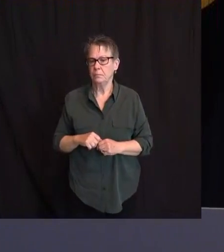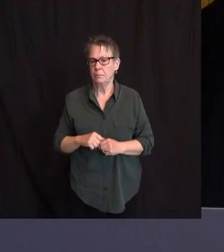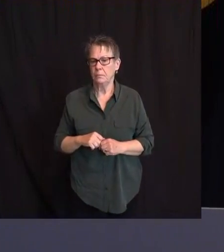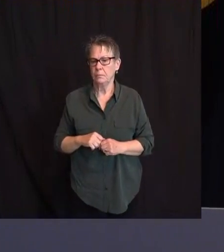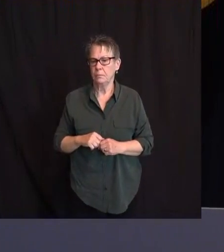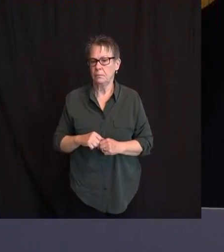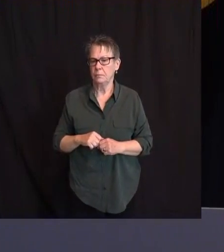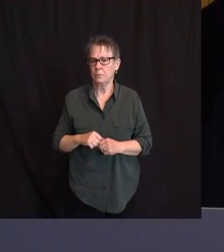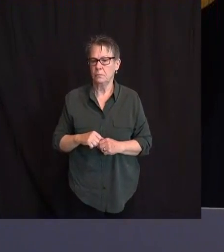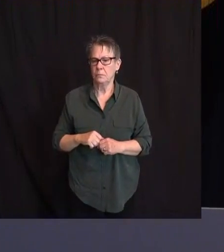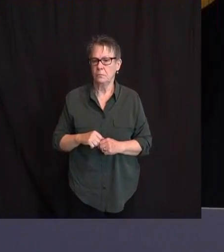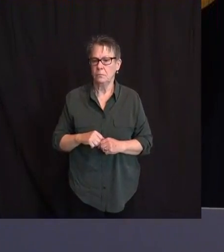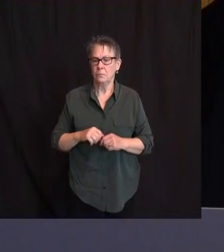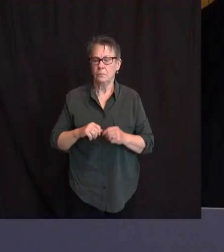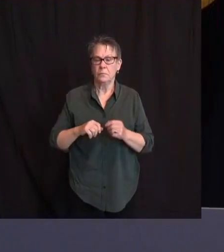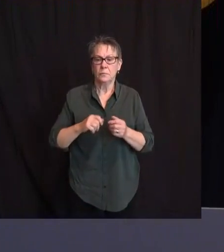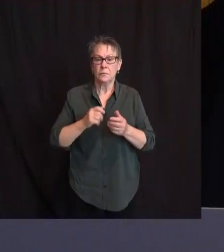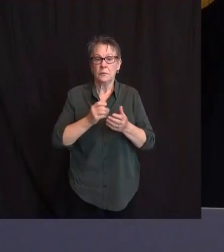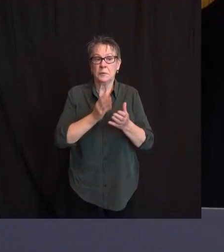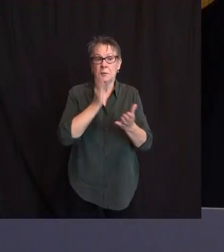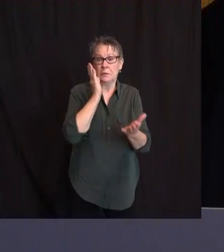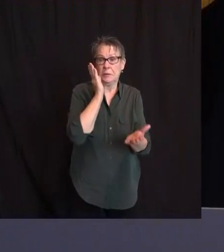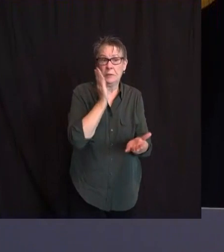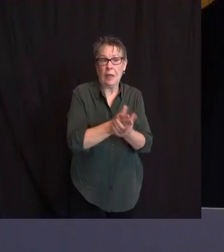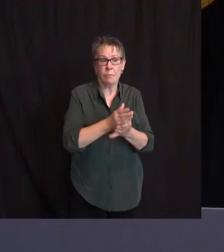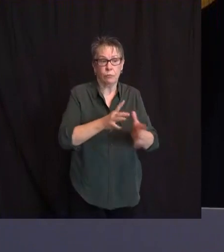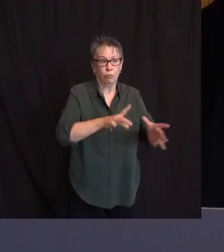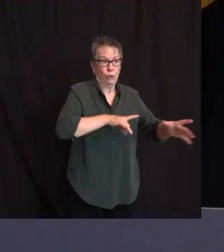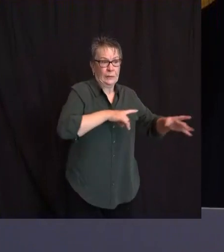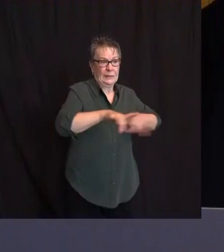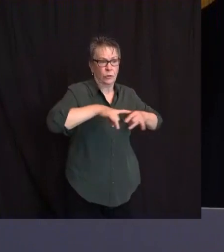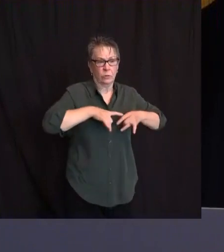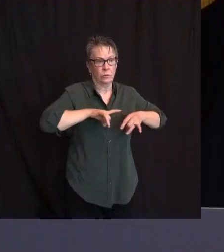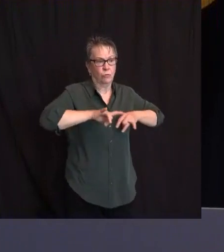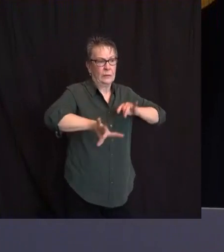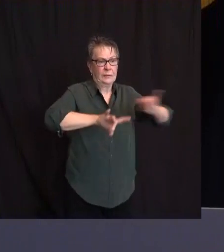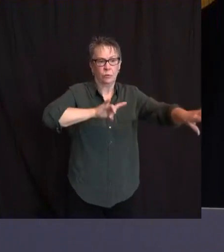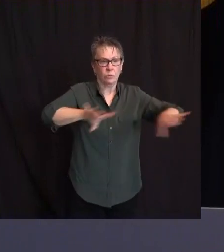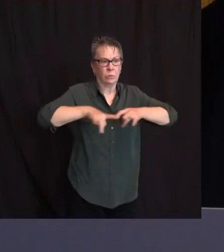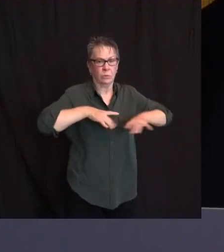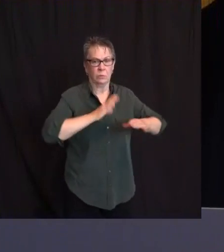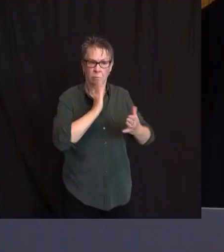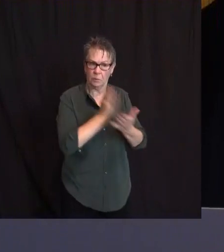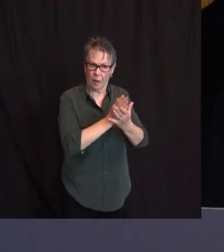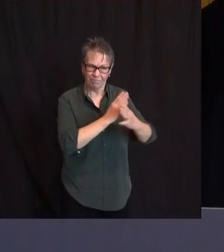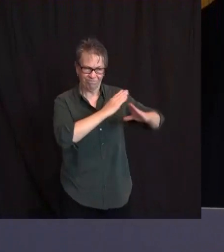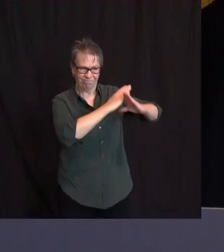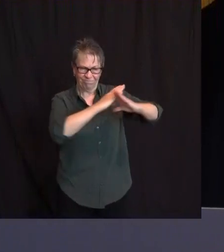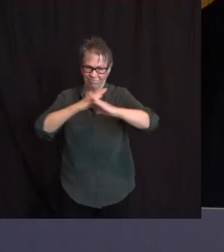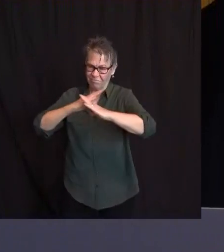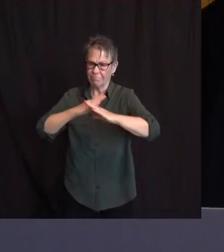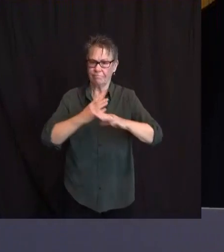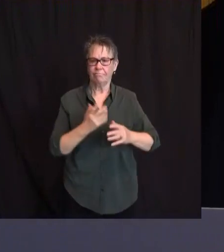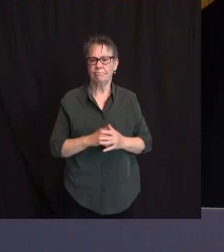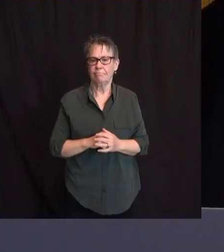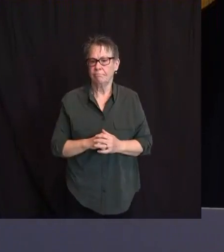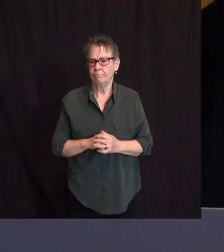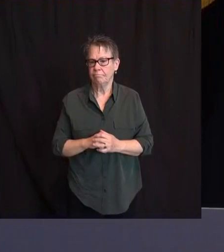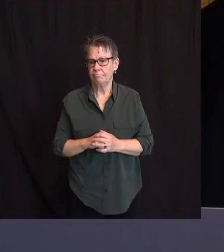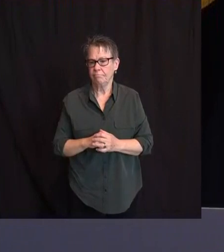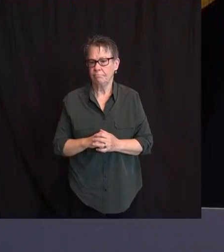have not been exposed, to provide safe and appropriate care for those that